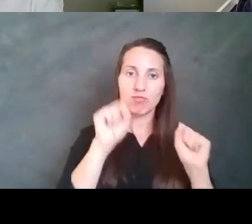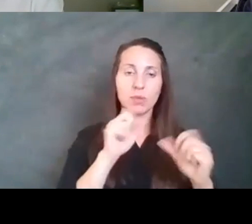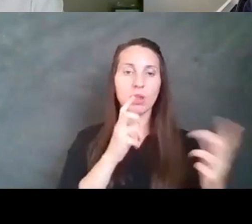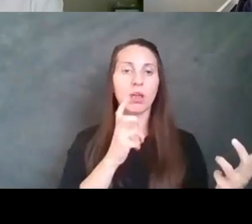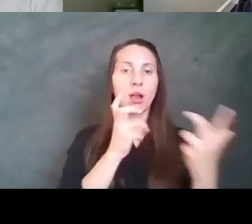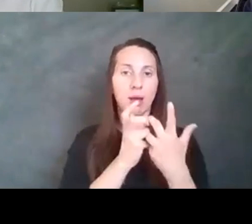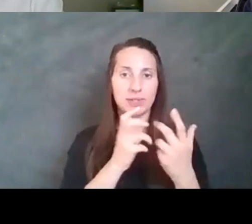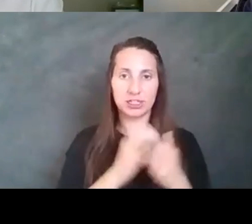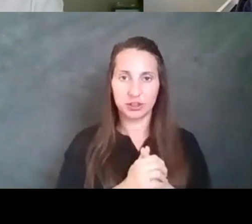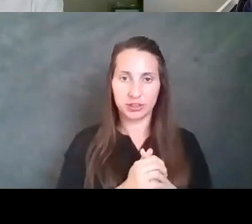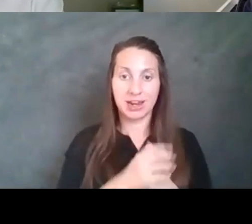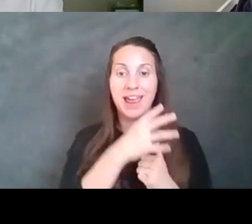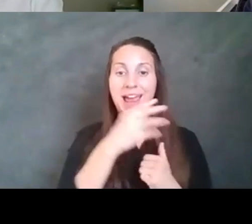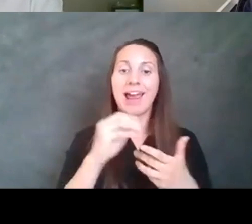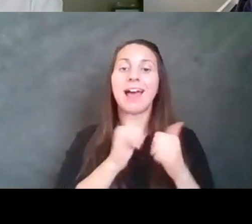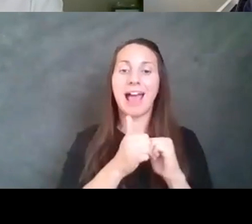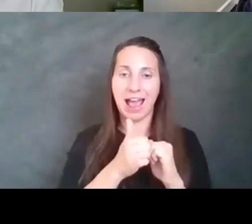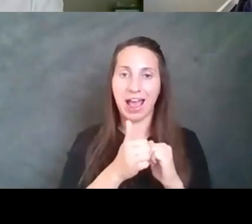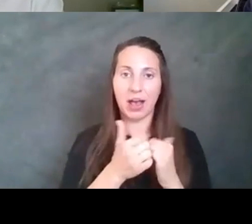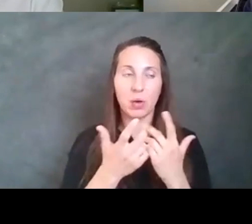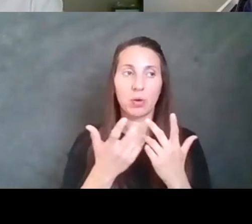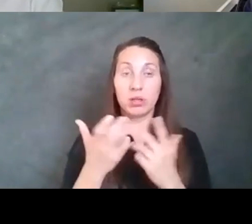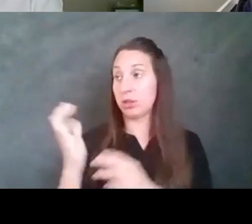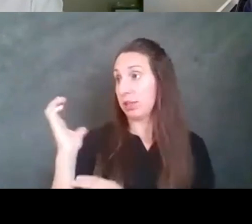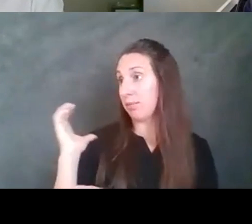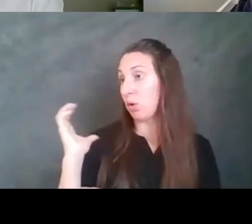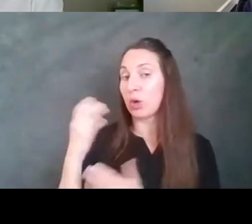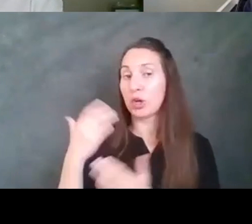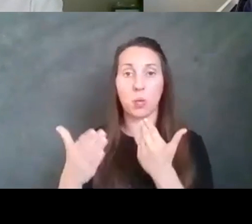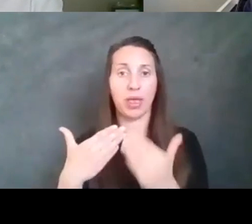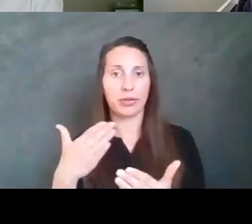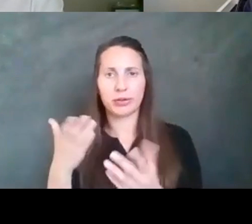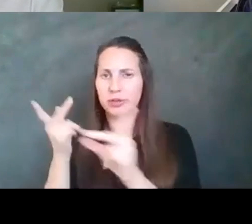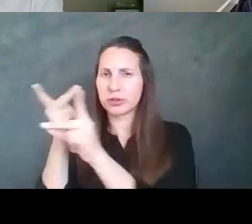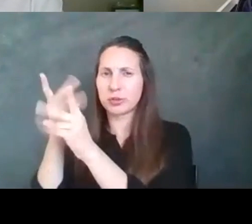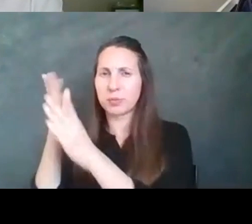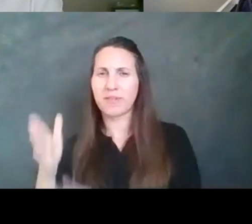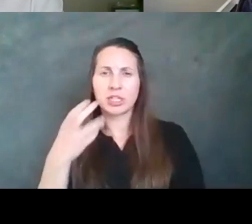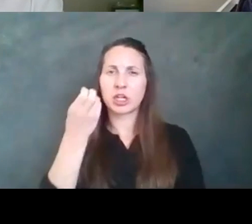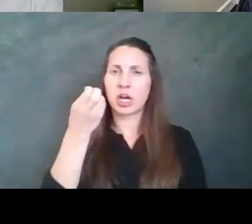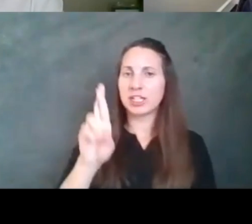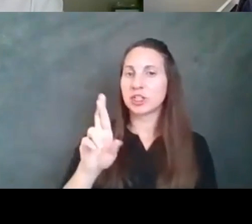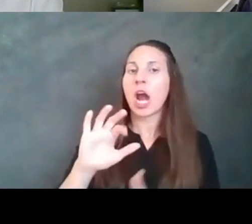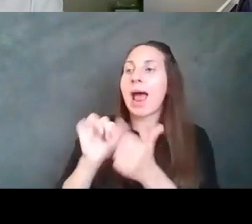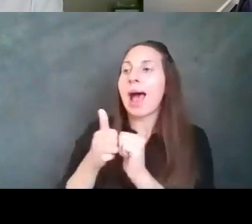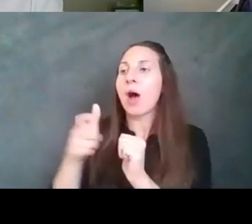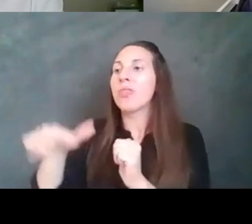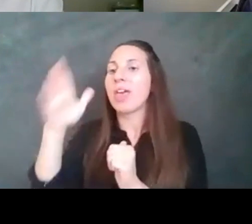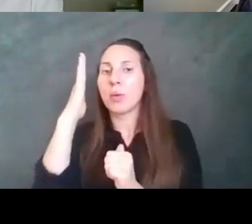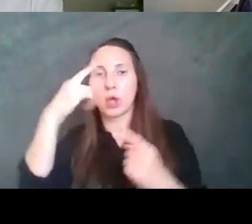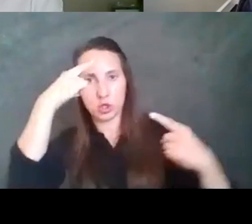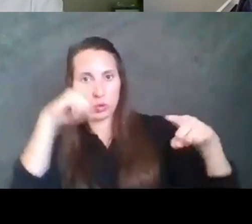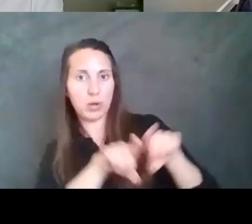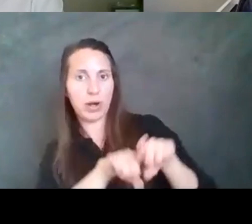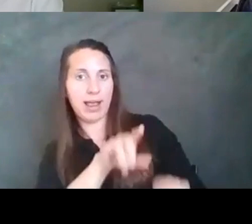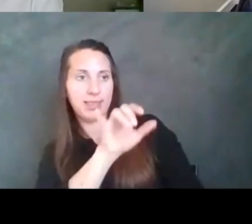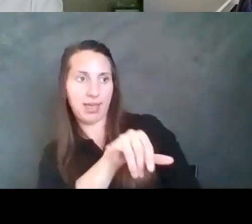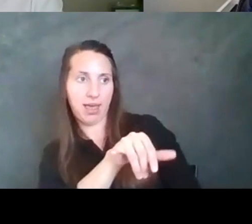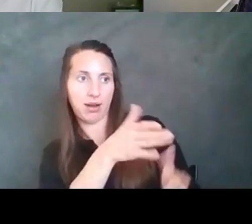how the employer, whether it be their supervisor or HR, grants that accommodation. And